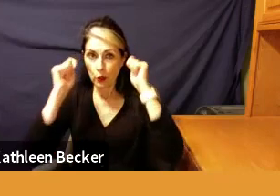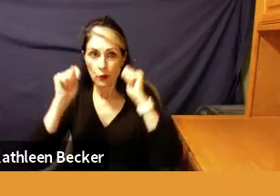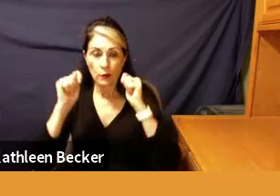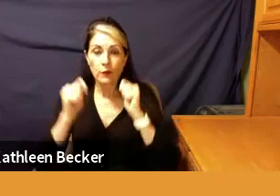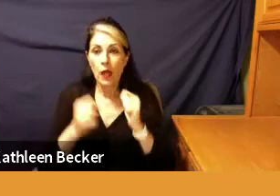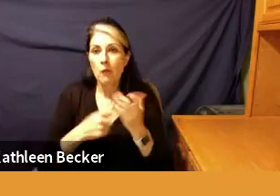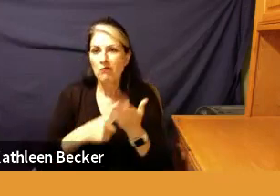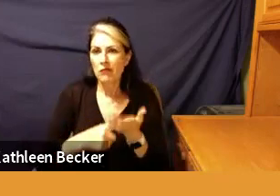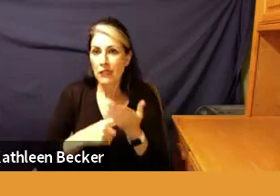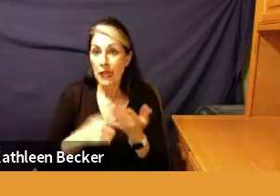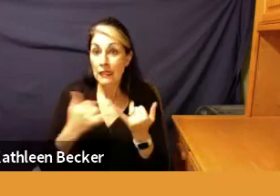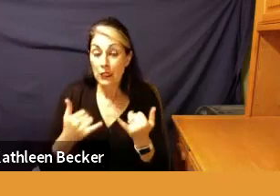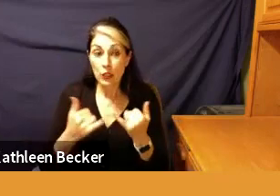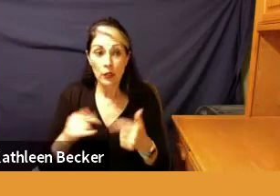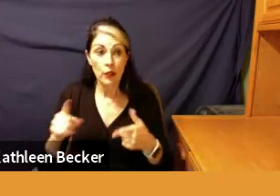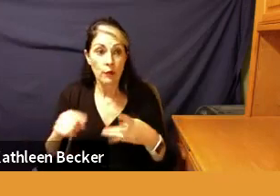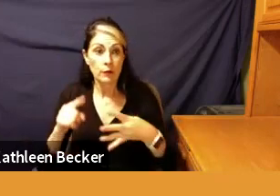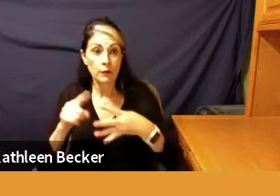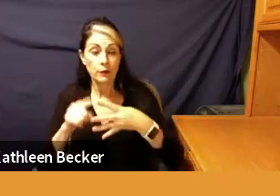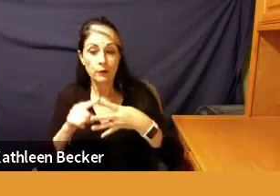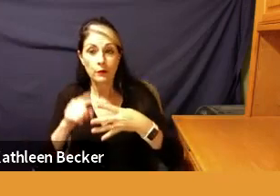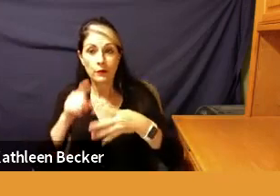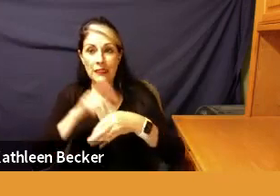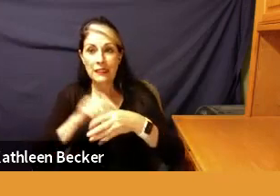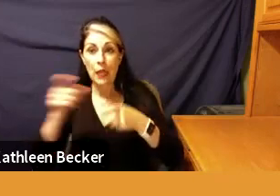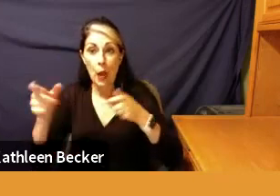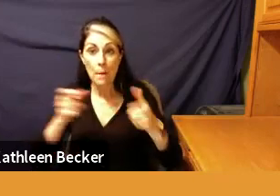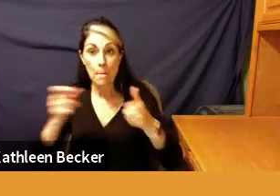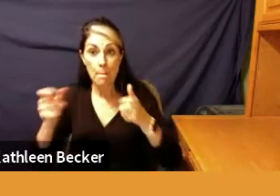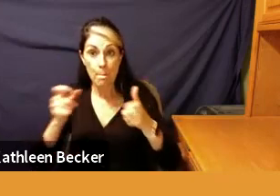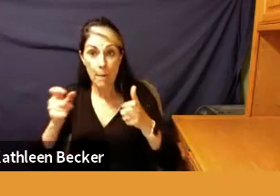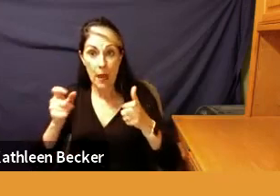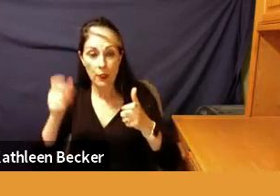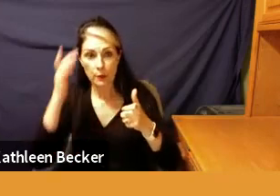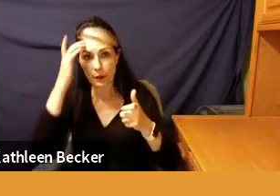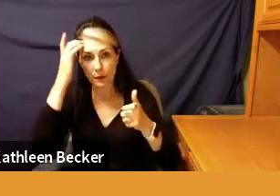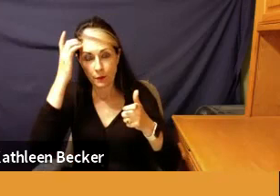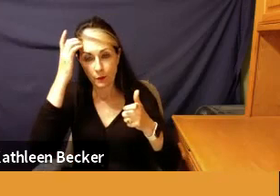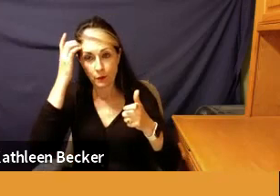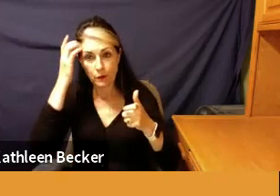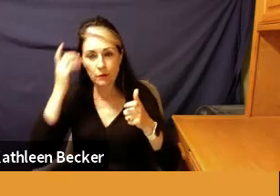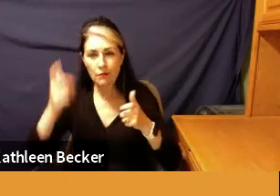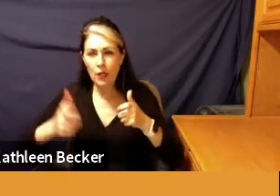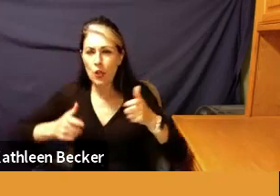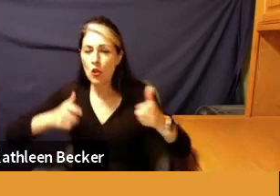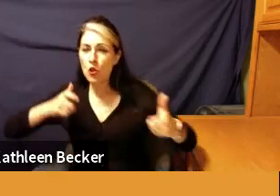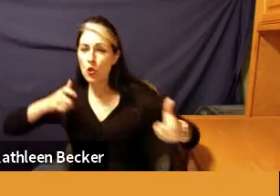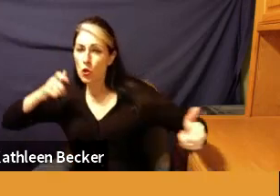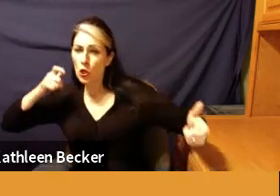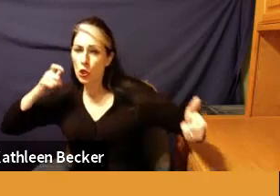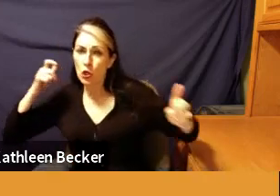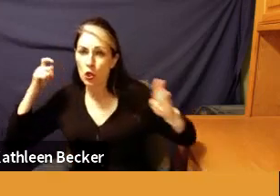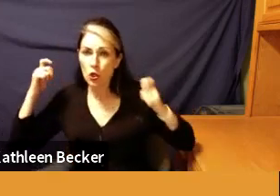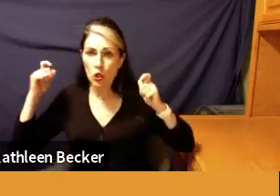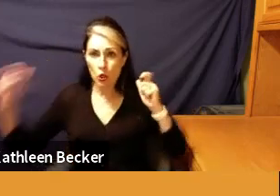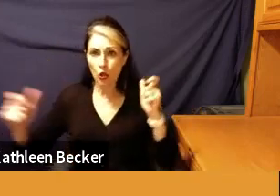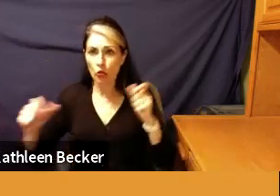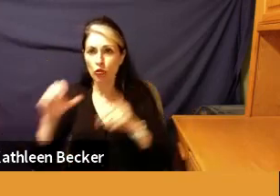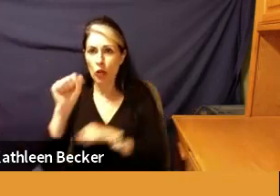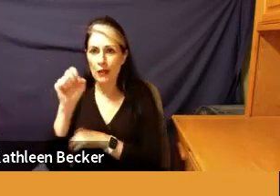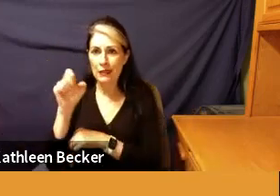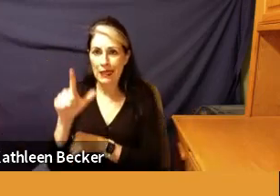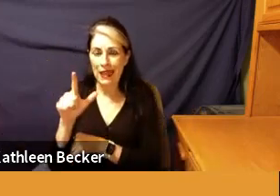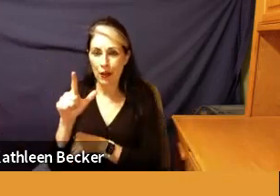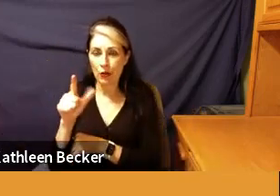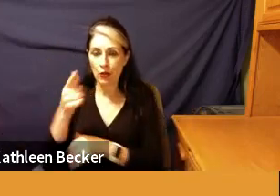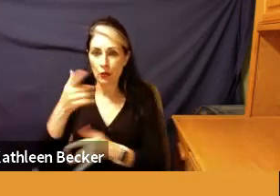today. So the first one is time management. And this is a huge SEL or social emotional skill that we